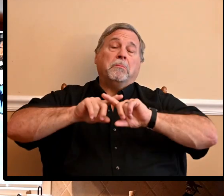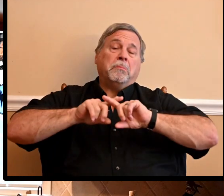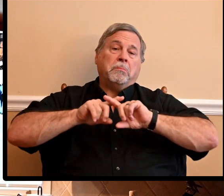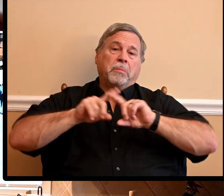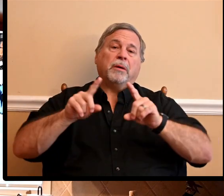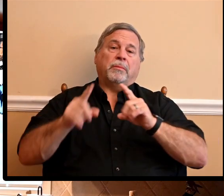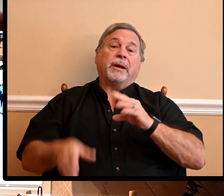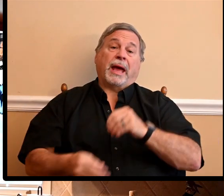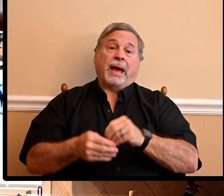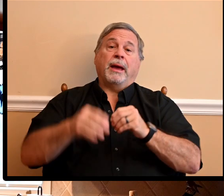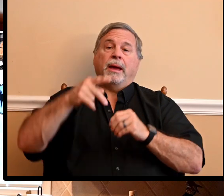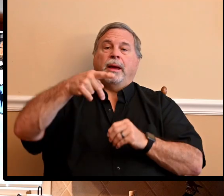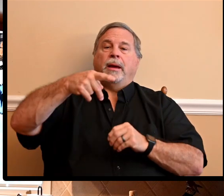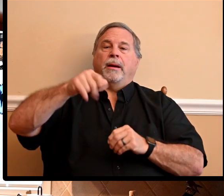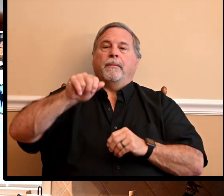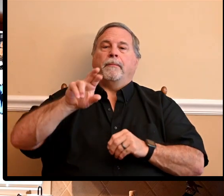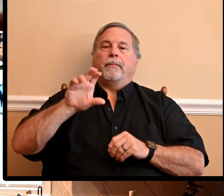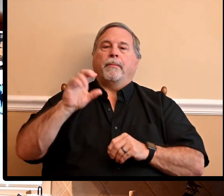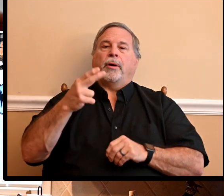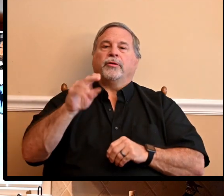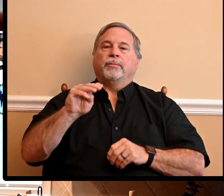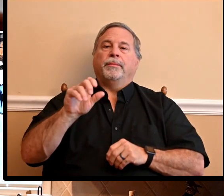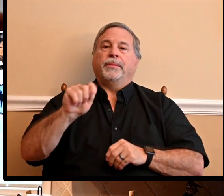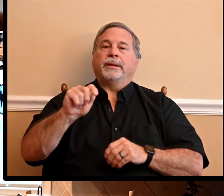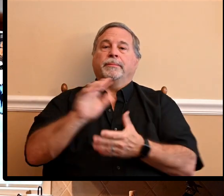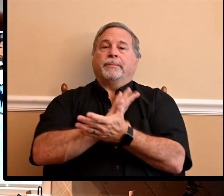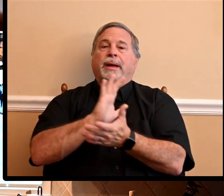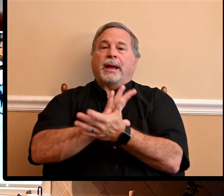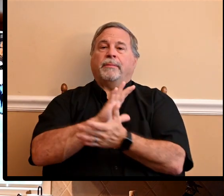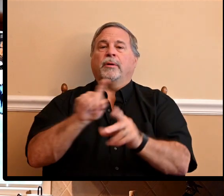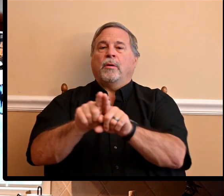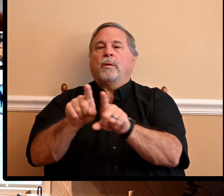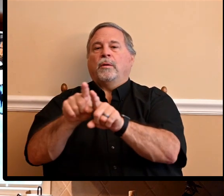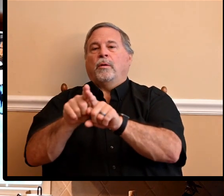fine. And we did put parchment paper in the bottom.